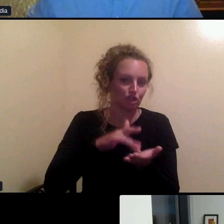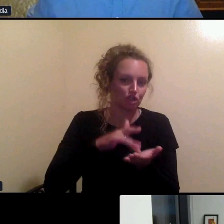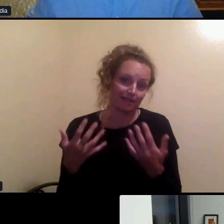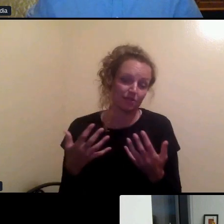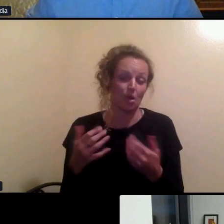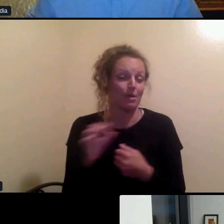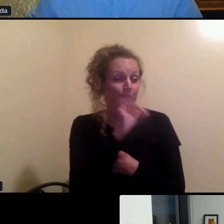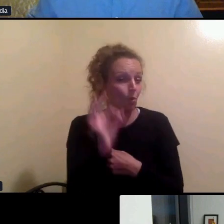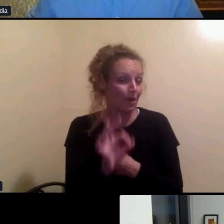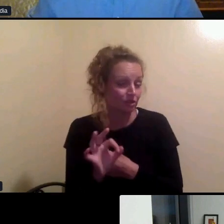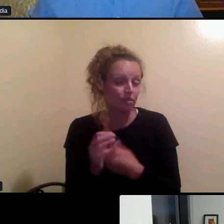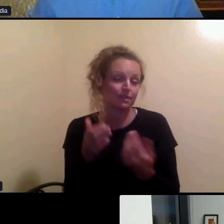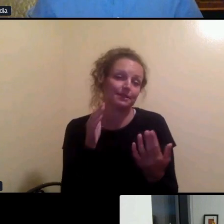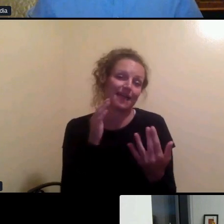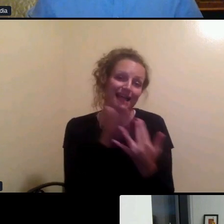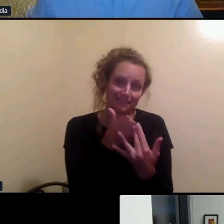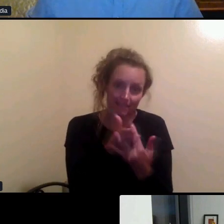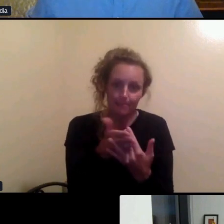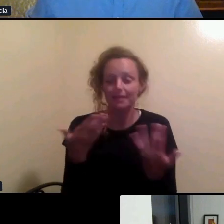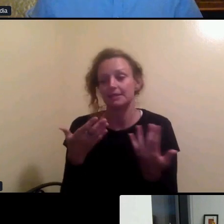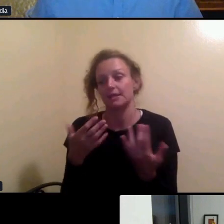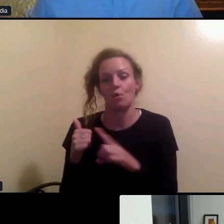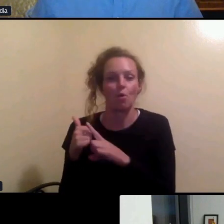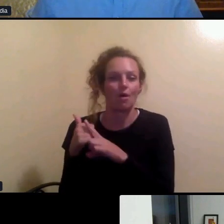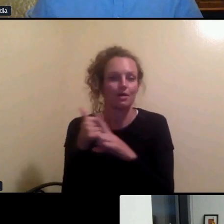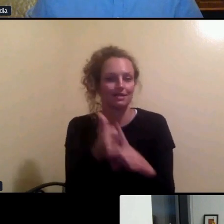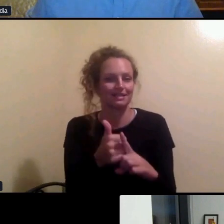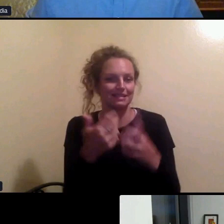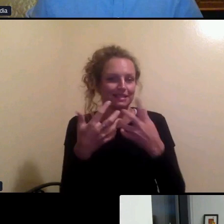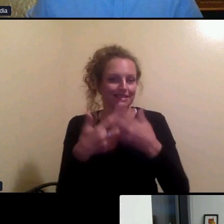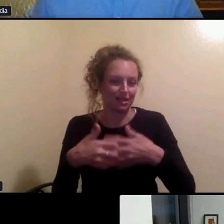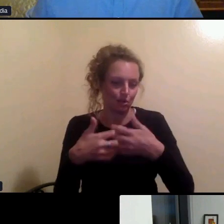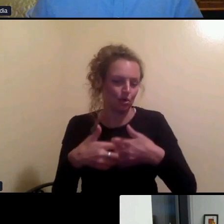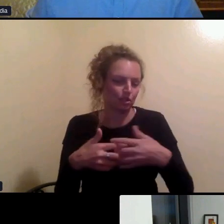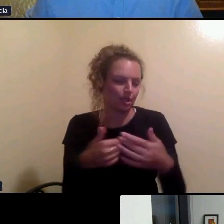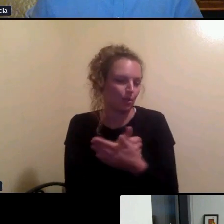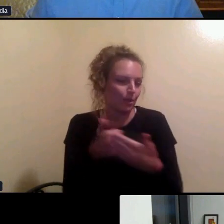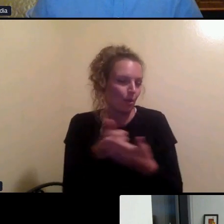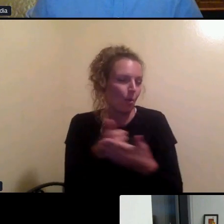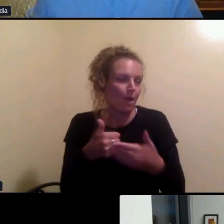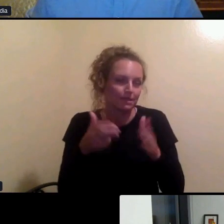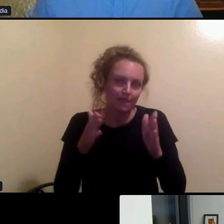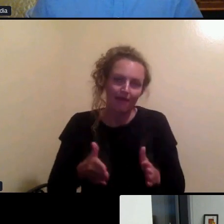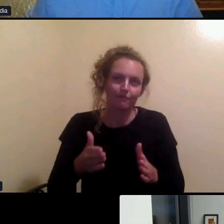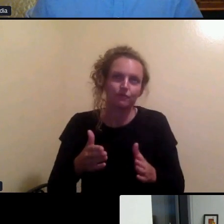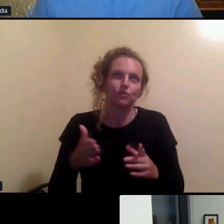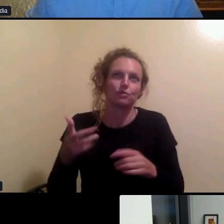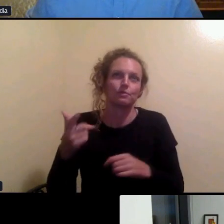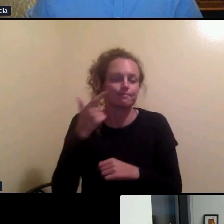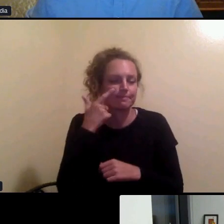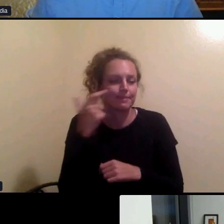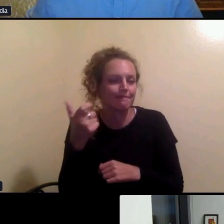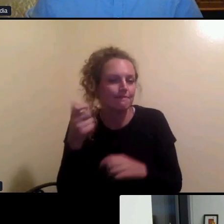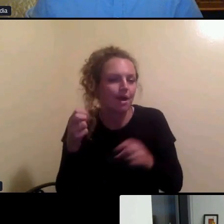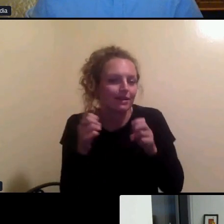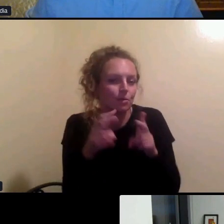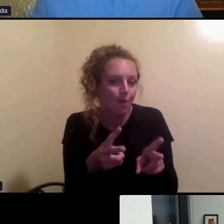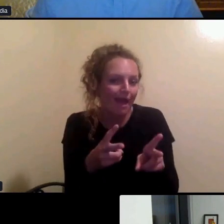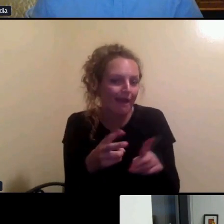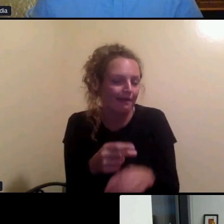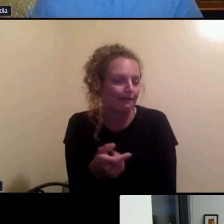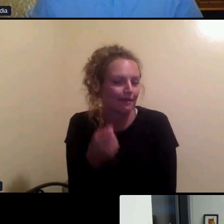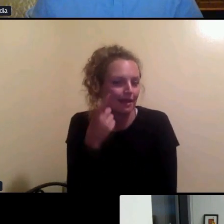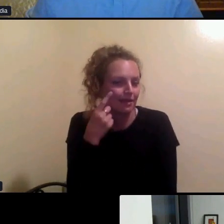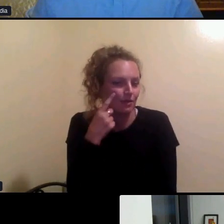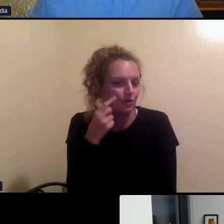technology, we always have to find this way of communicating. Look, this is going to advance humanity. It's not just